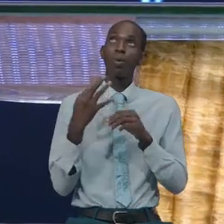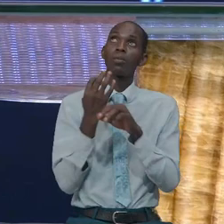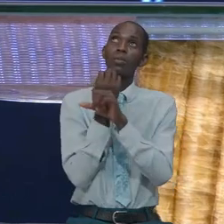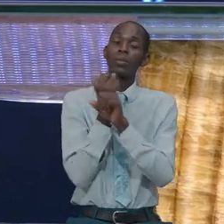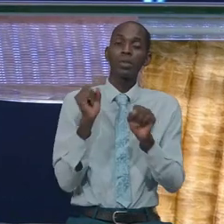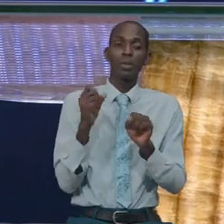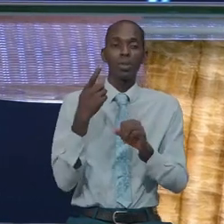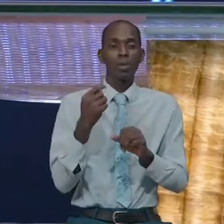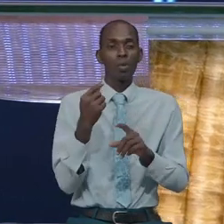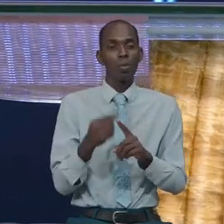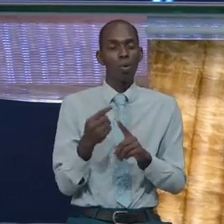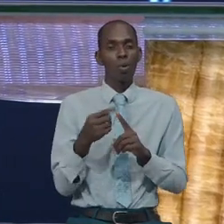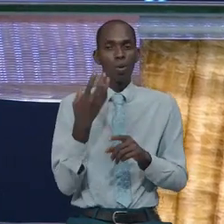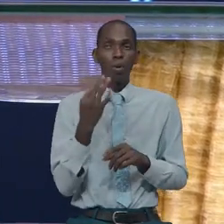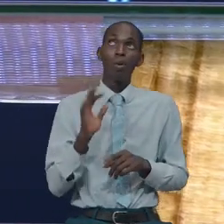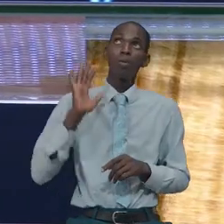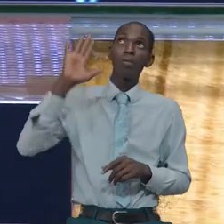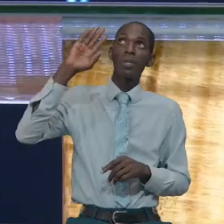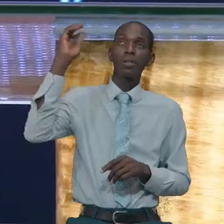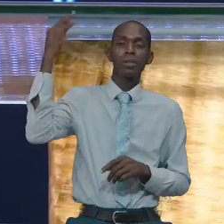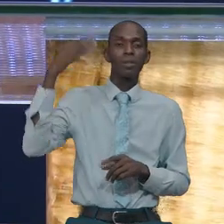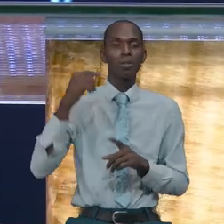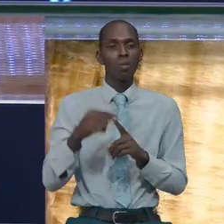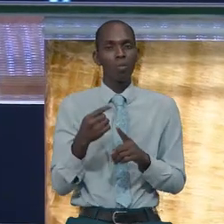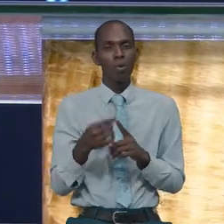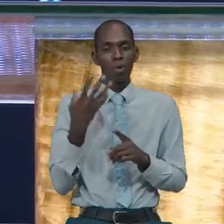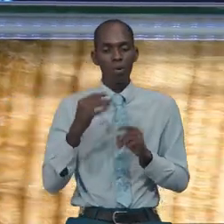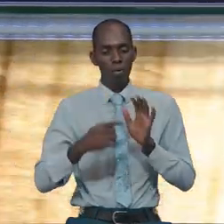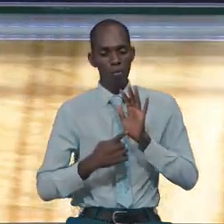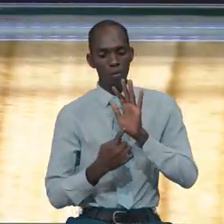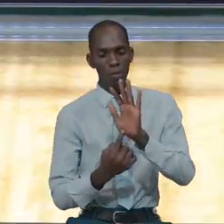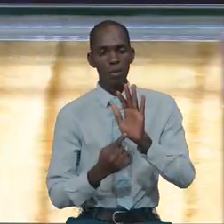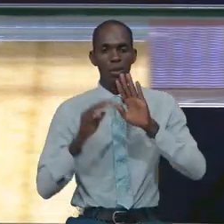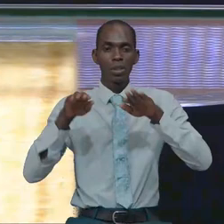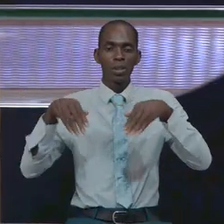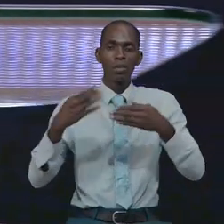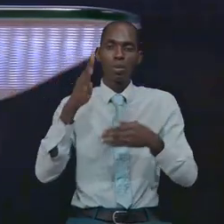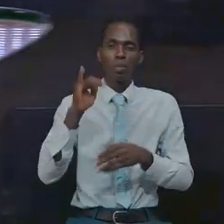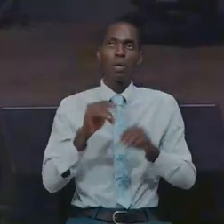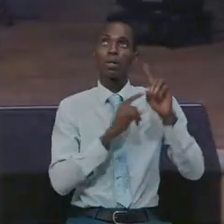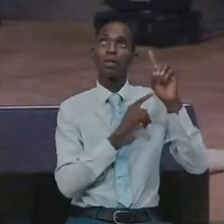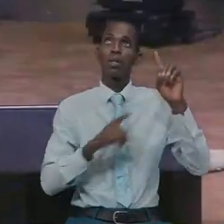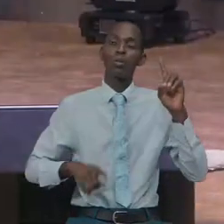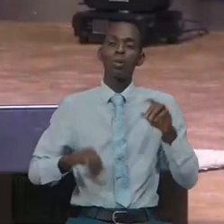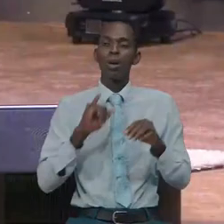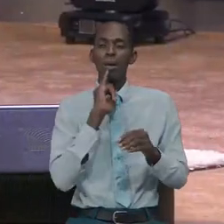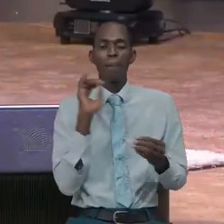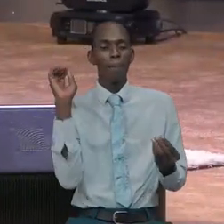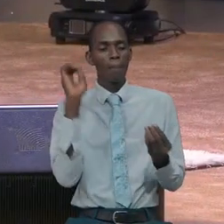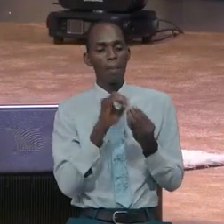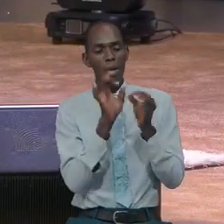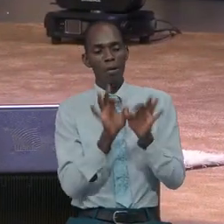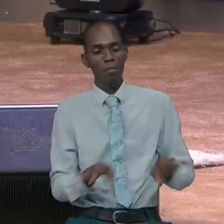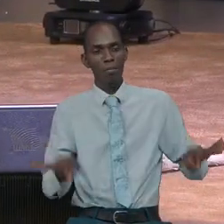salvation, the Word of His grace, the Word of revelation given by the Lord is more important than